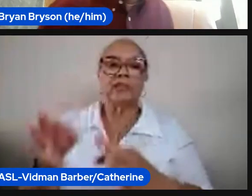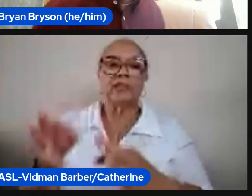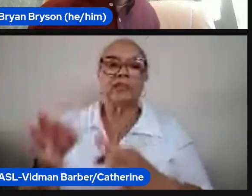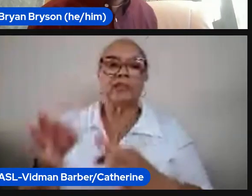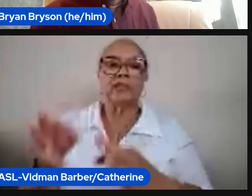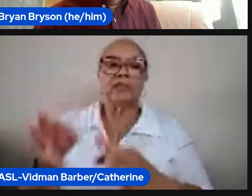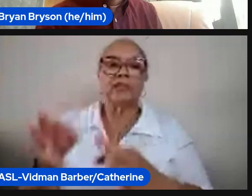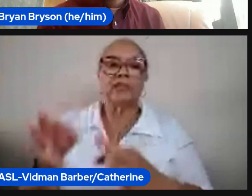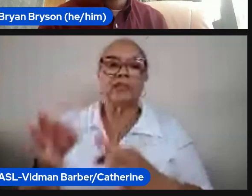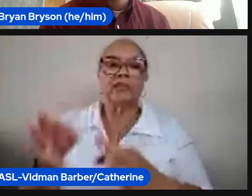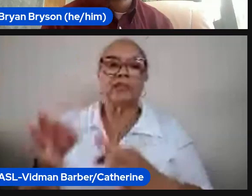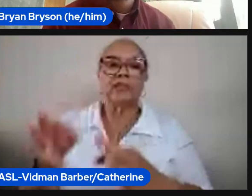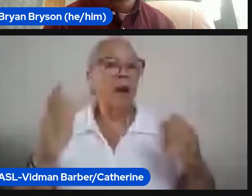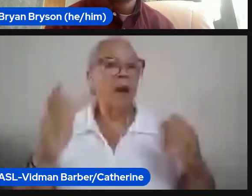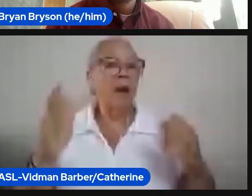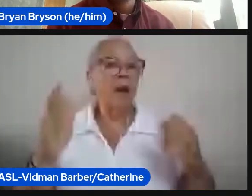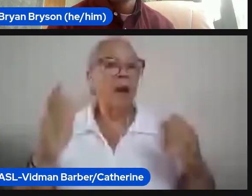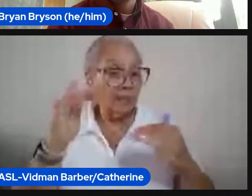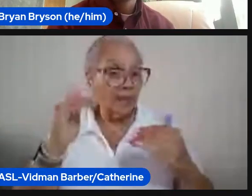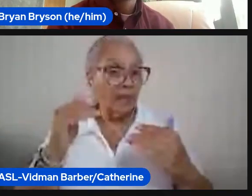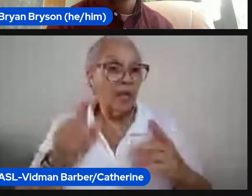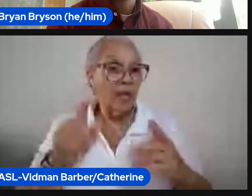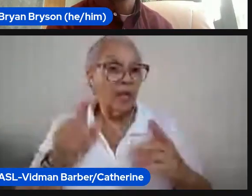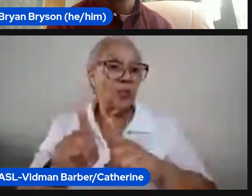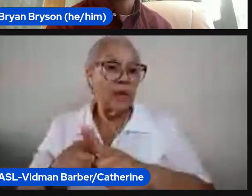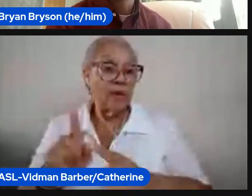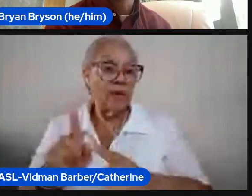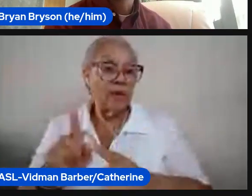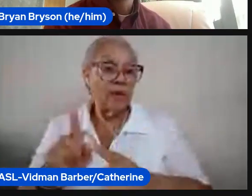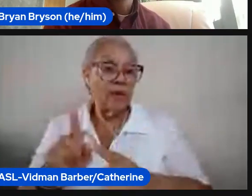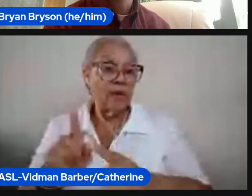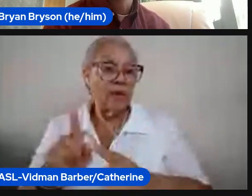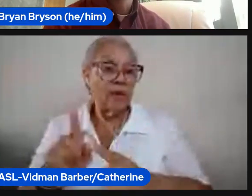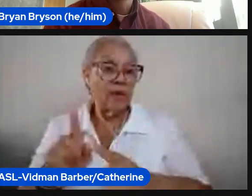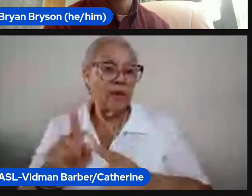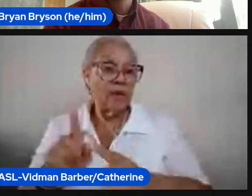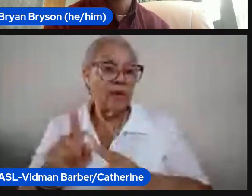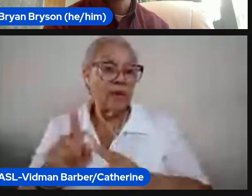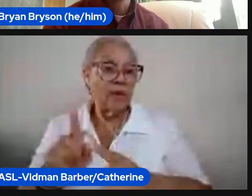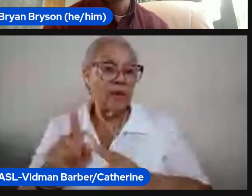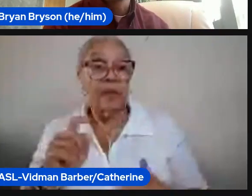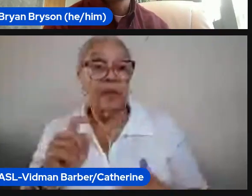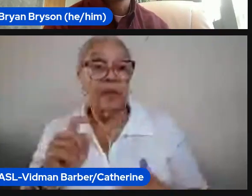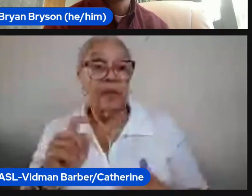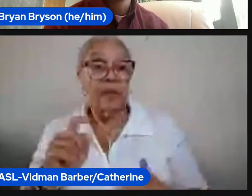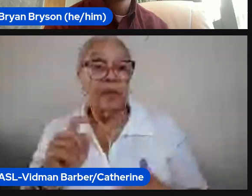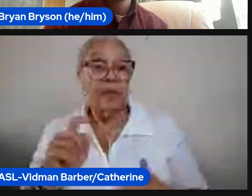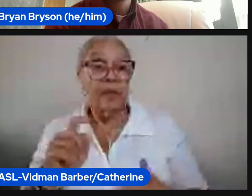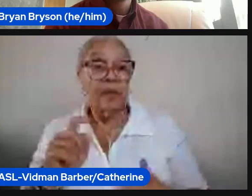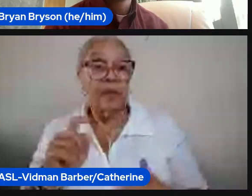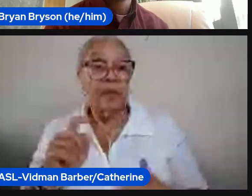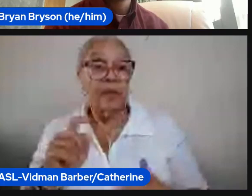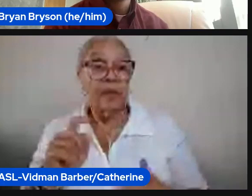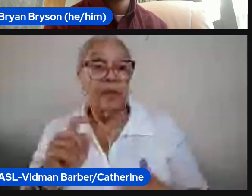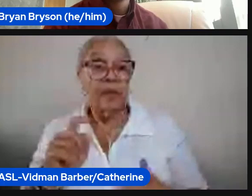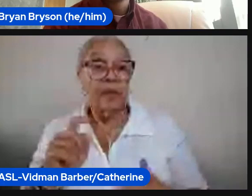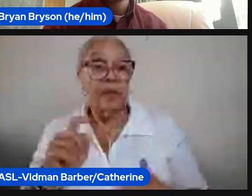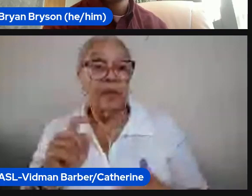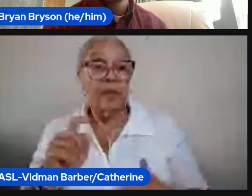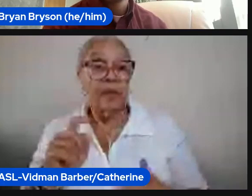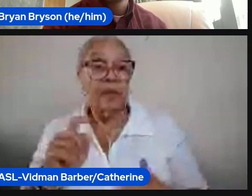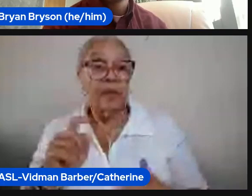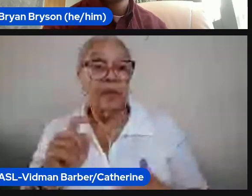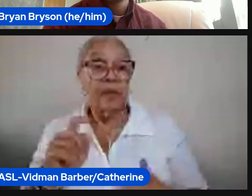are they interpretable as well? So there may be moments when you do need to have that level of transparency. For example,